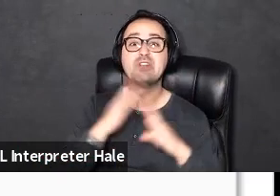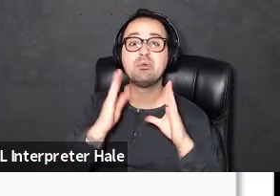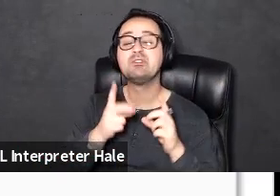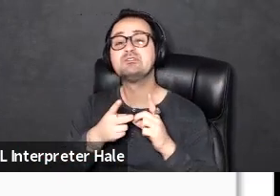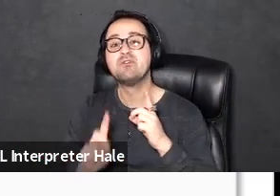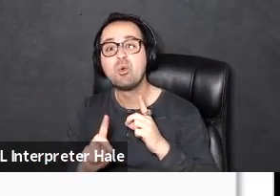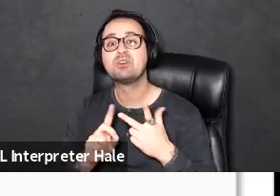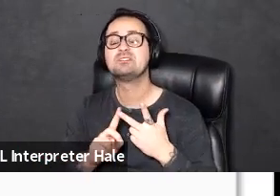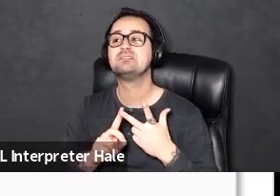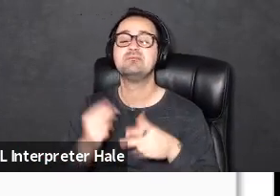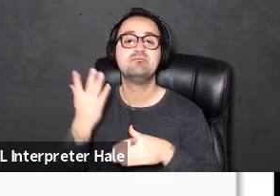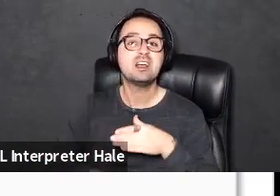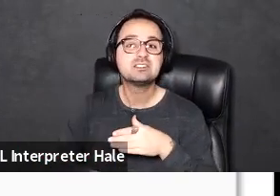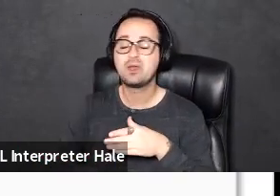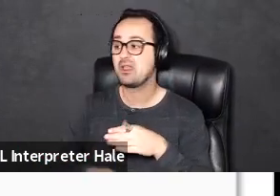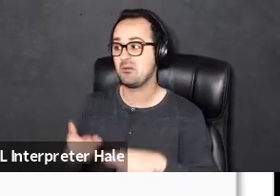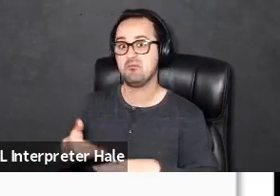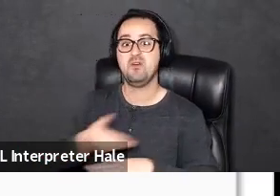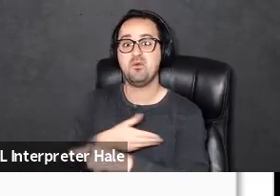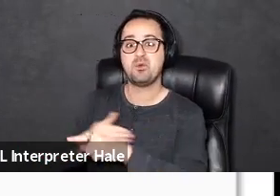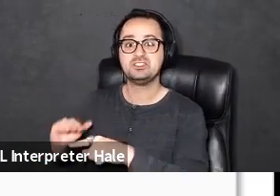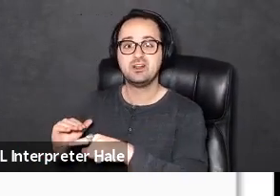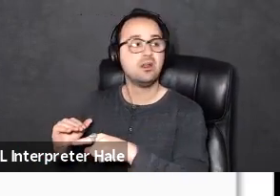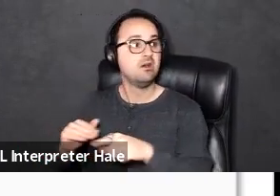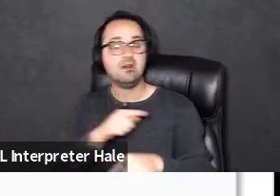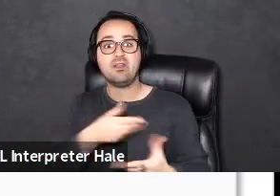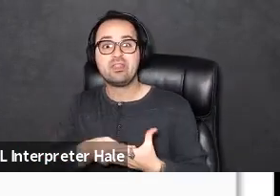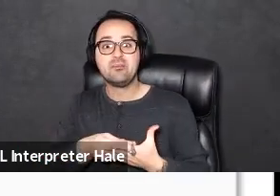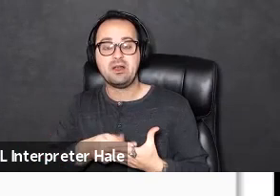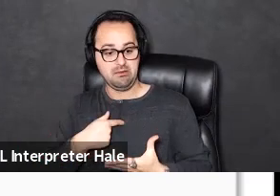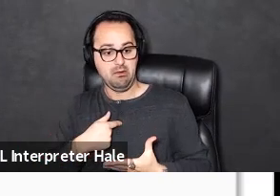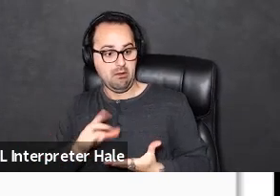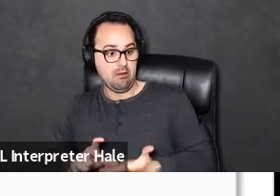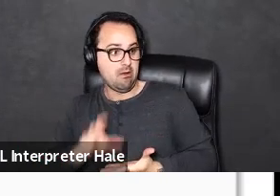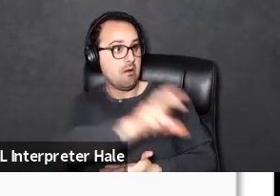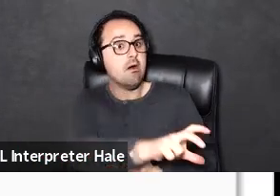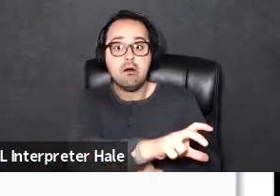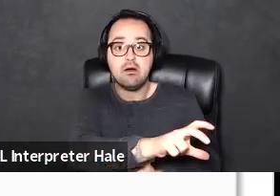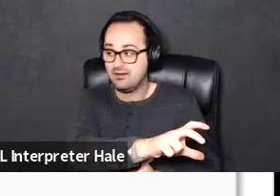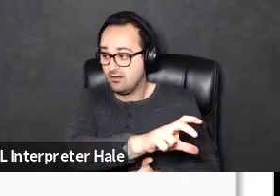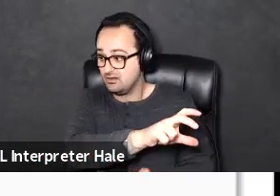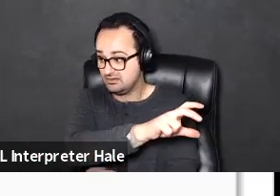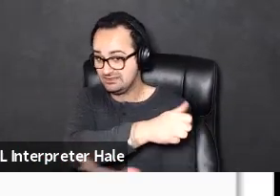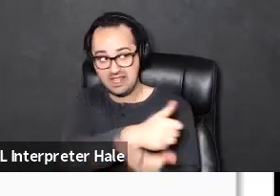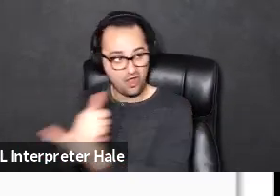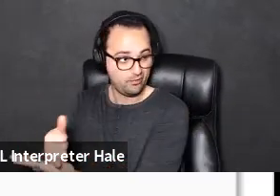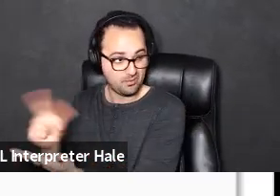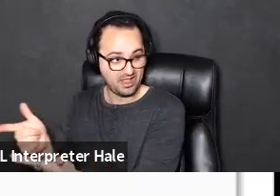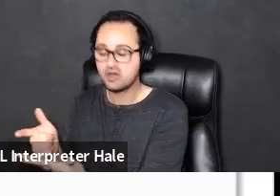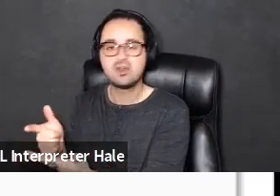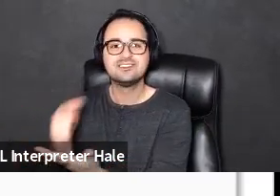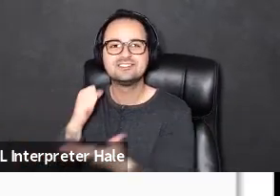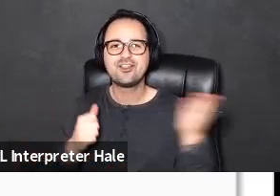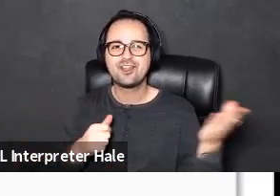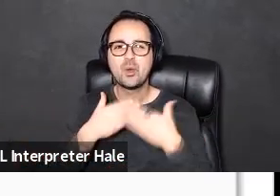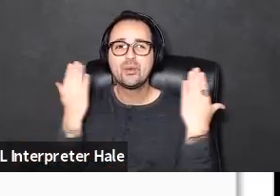divorced or they passed away before your child, then all of a sudden the money you meant to help that your child isn't there anymore. And then the third